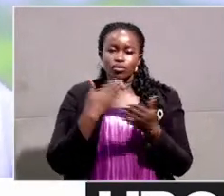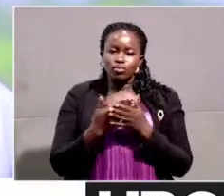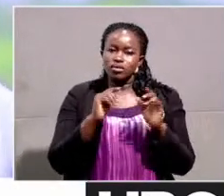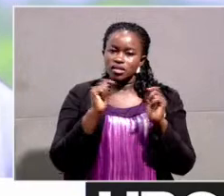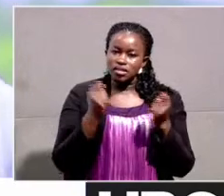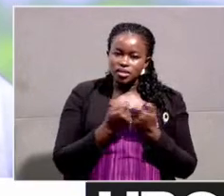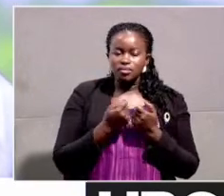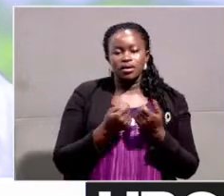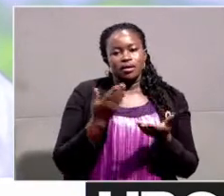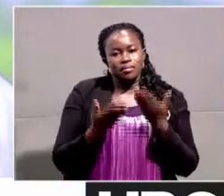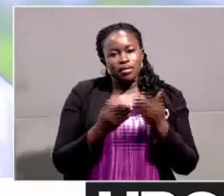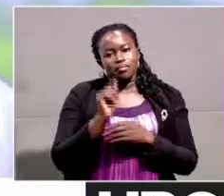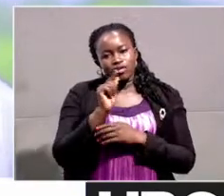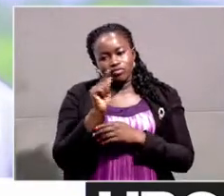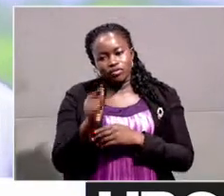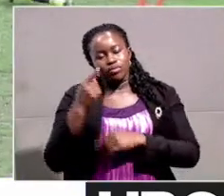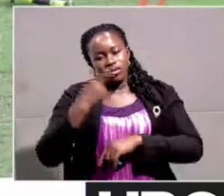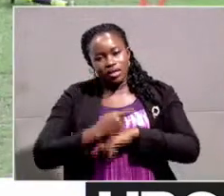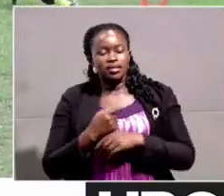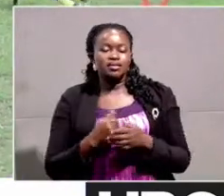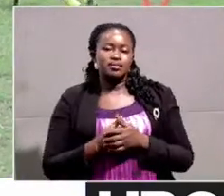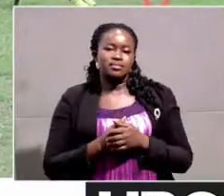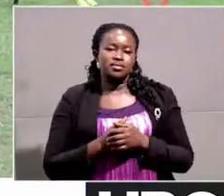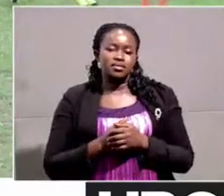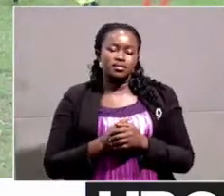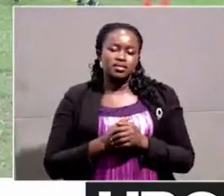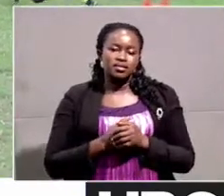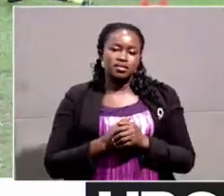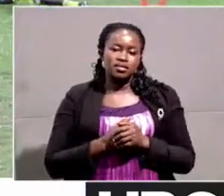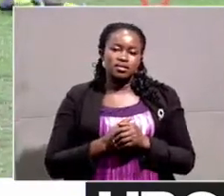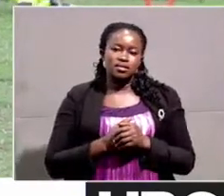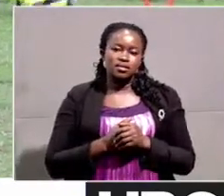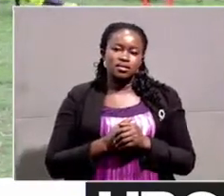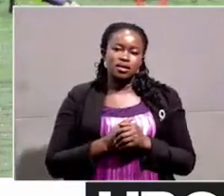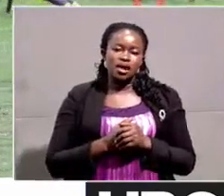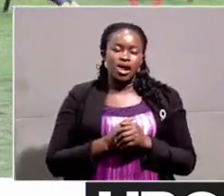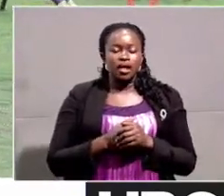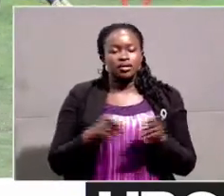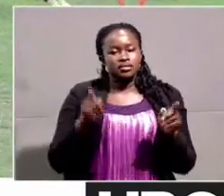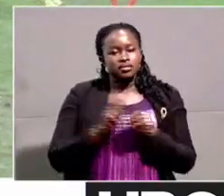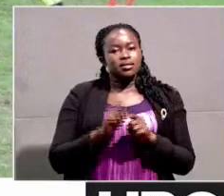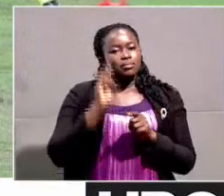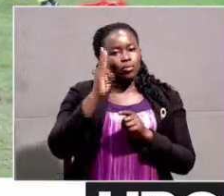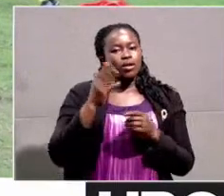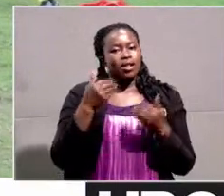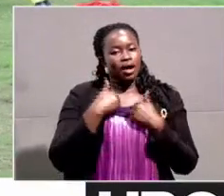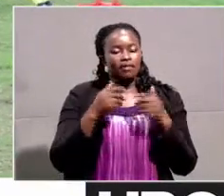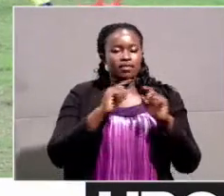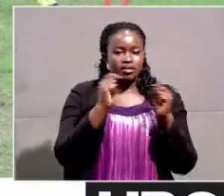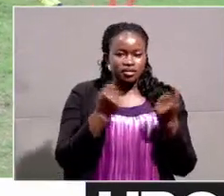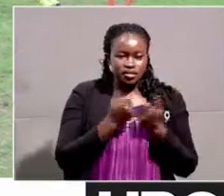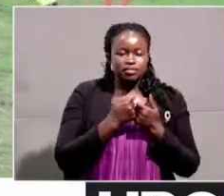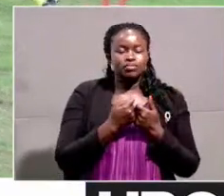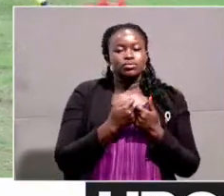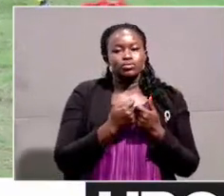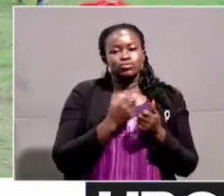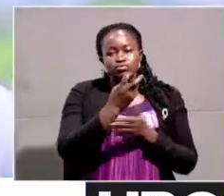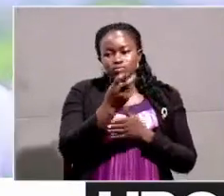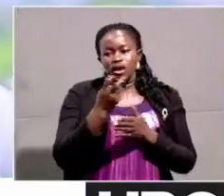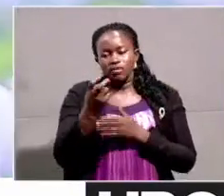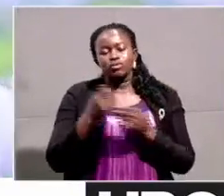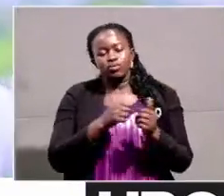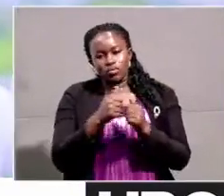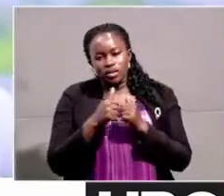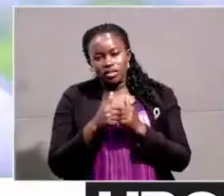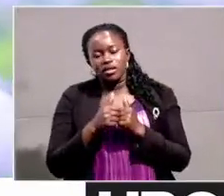Maybe in a few days to come is when we shall raise the squad that we shall travel with. But for those who will